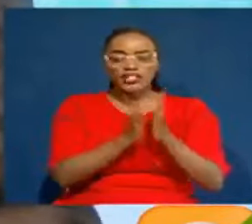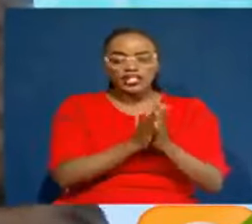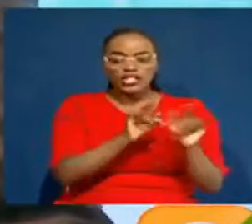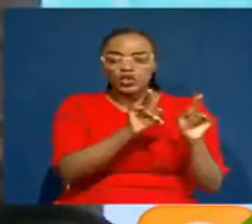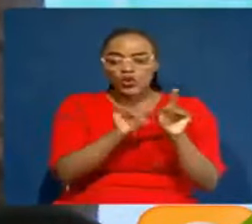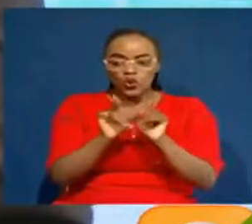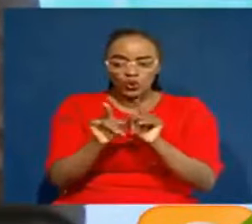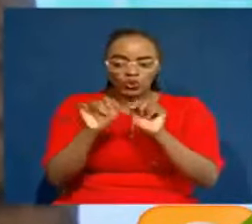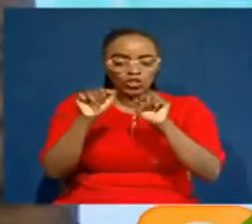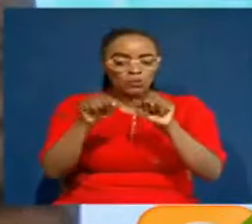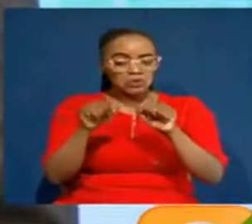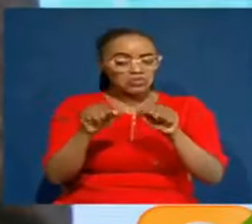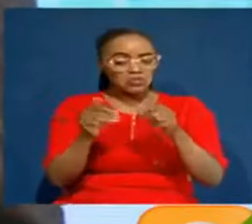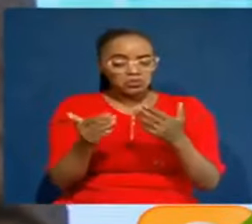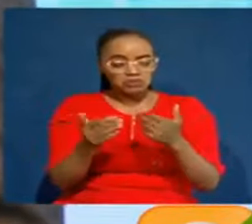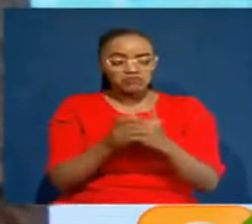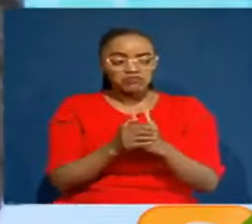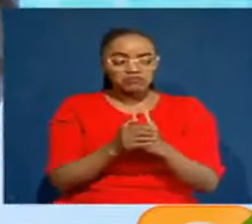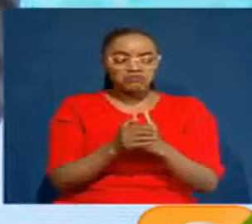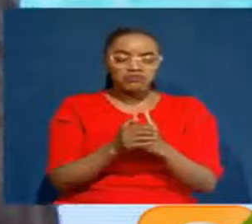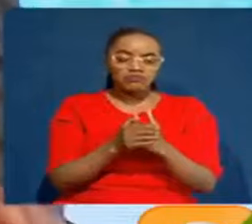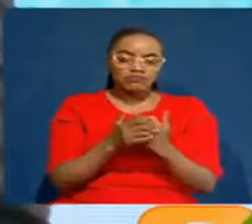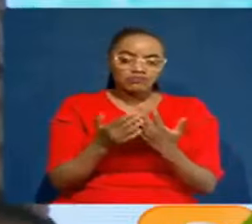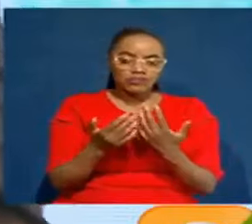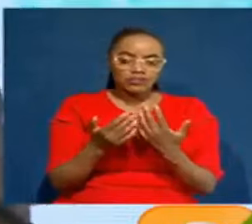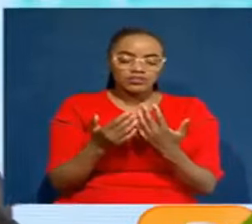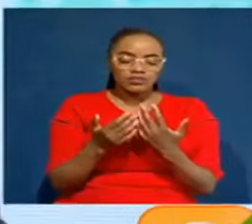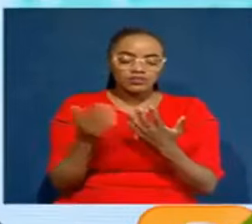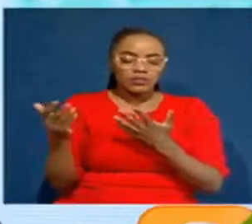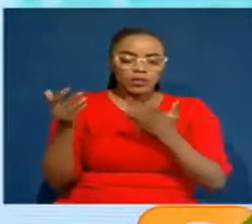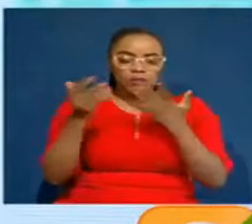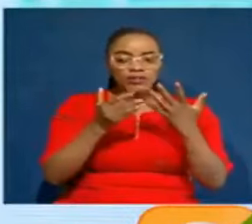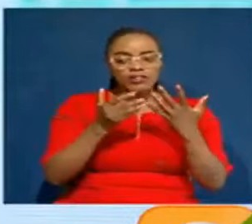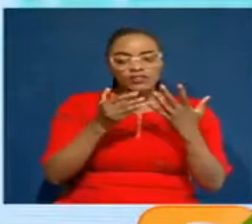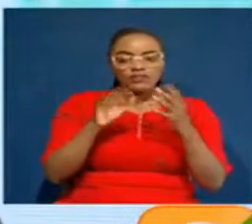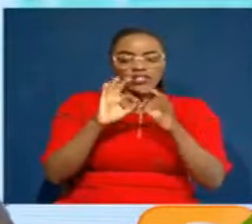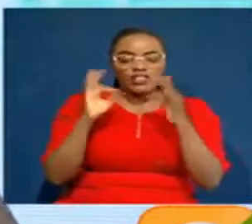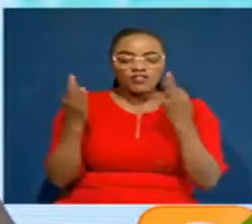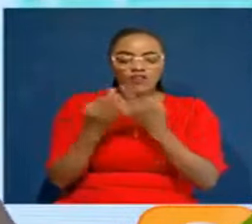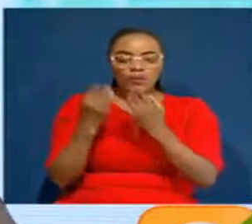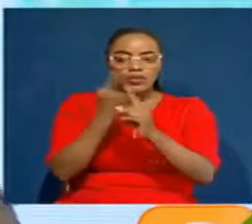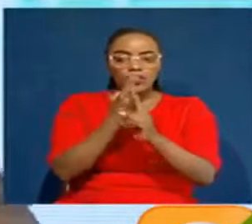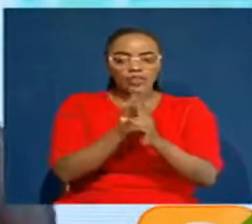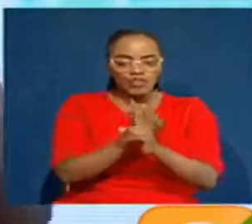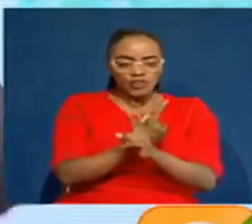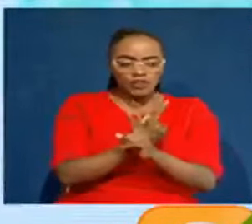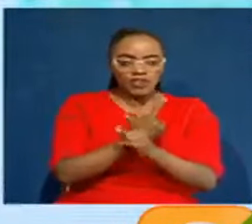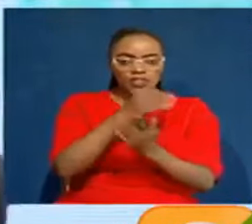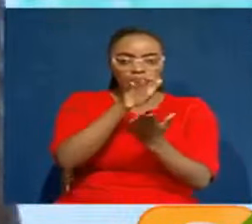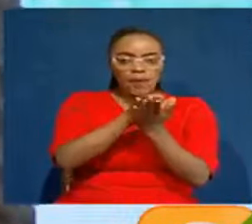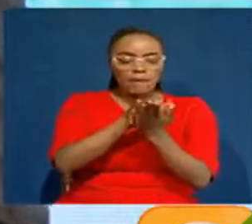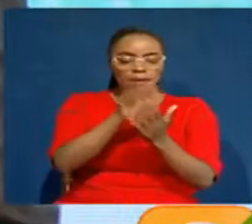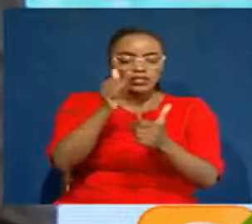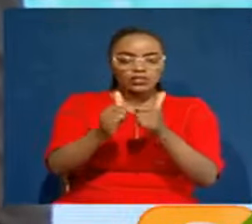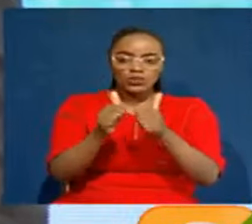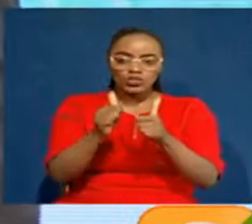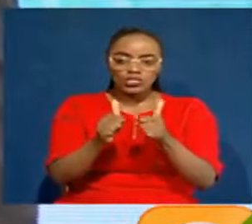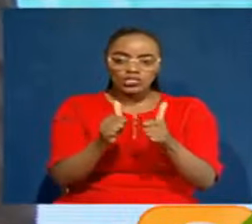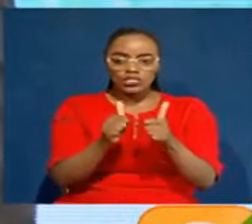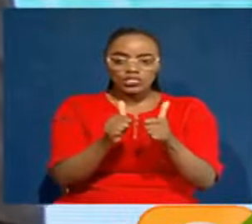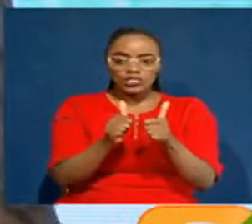also place people households in the bands that are